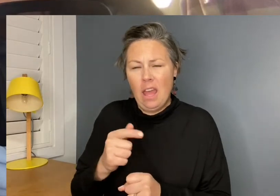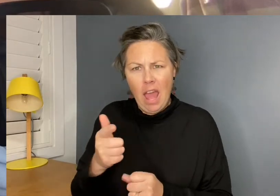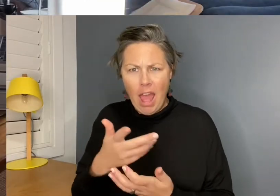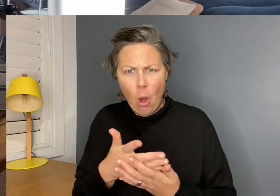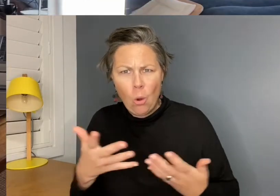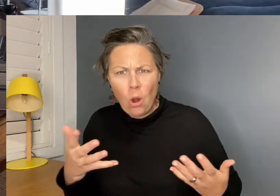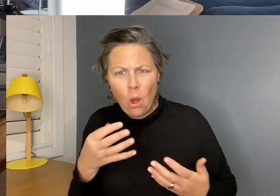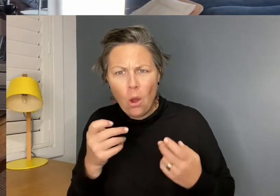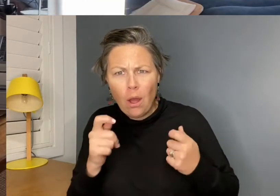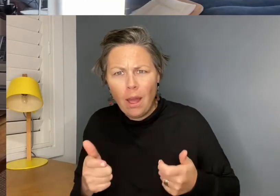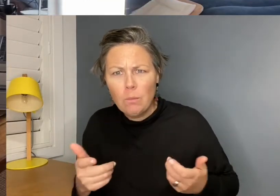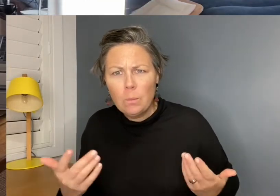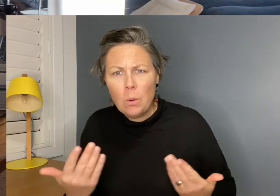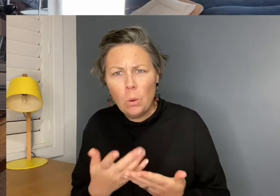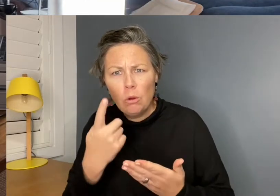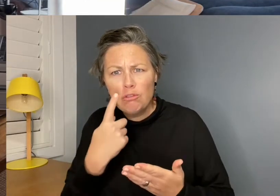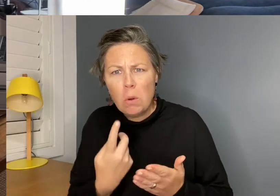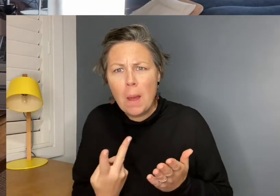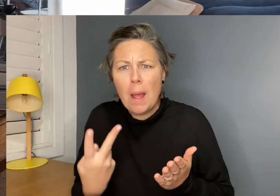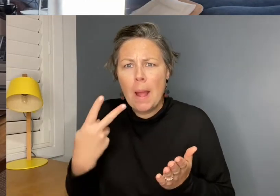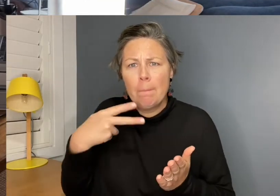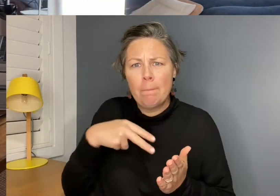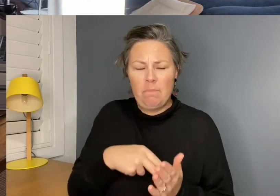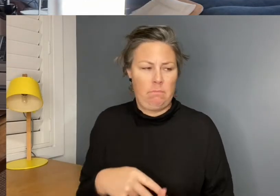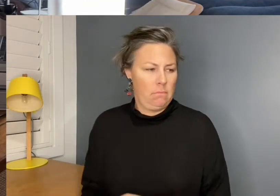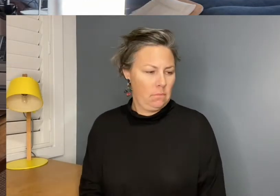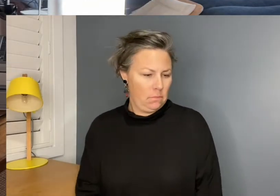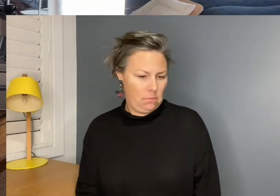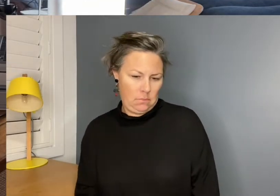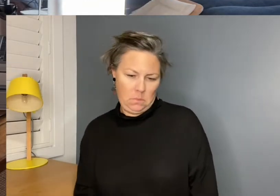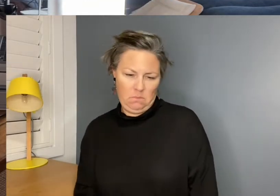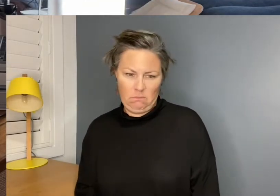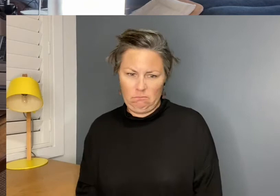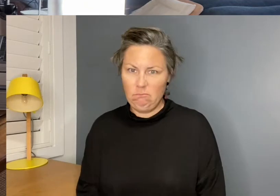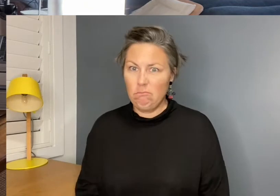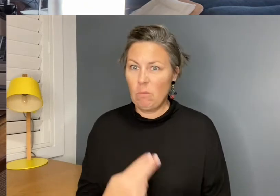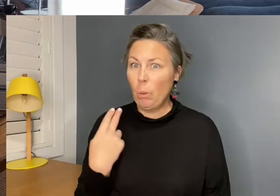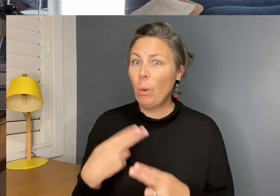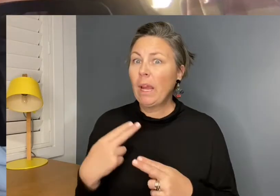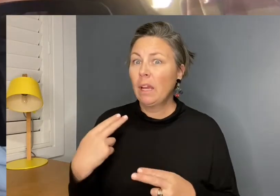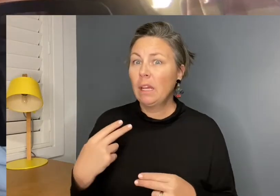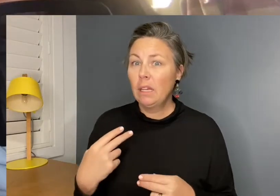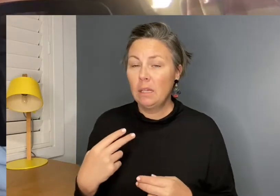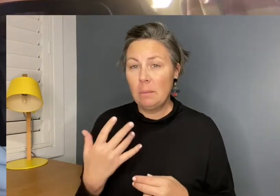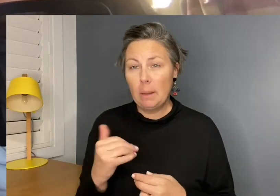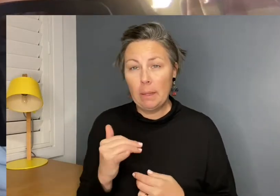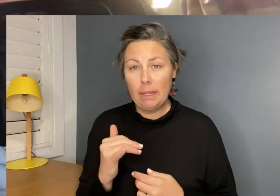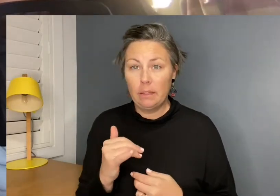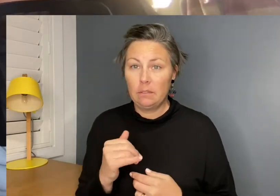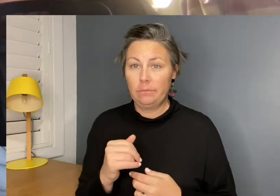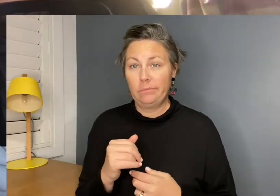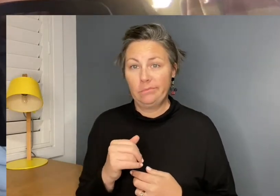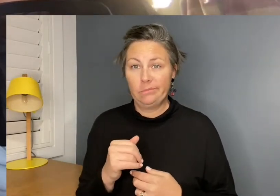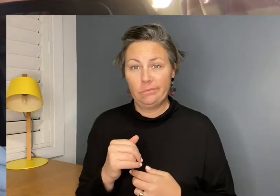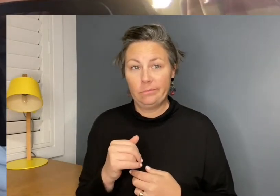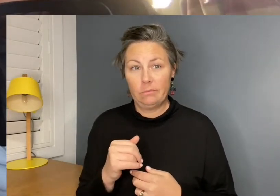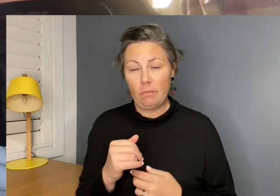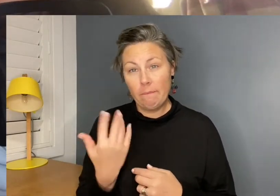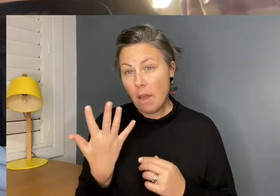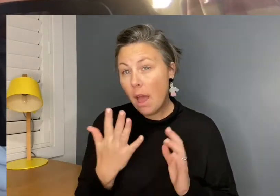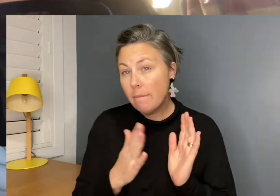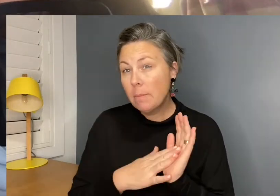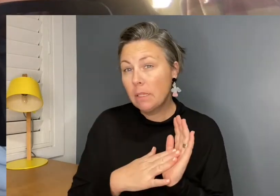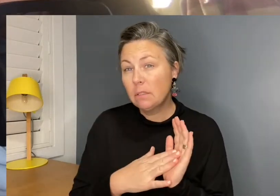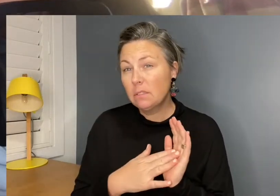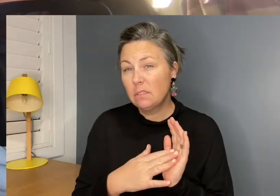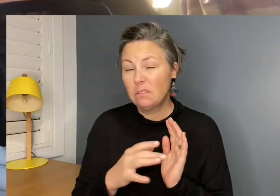to basically lift me out of the bath. How long after he was born did you try and get up? I don't Pretty know. quickly. Pretty